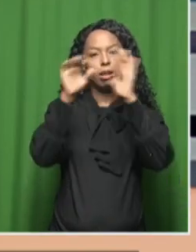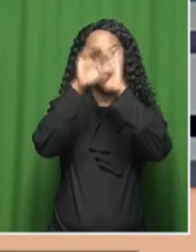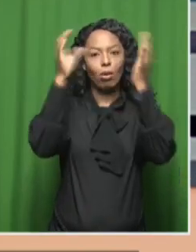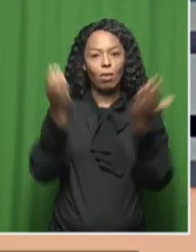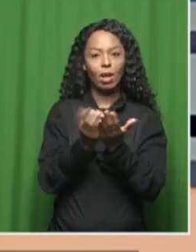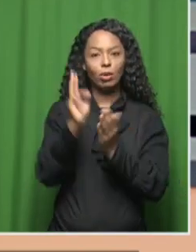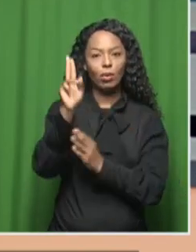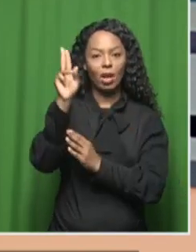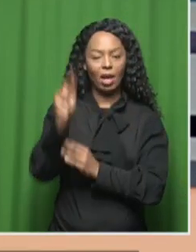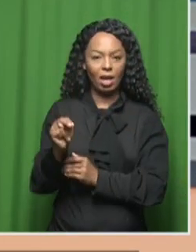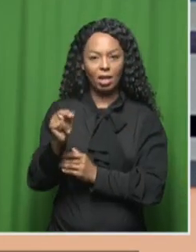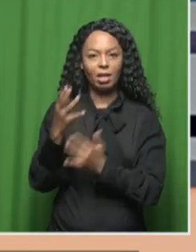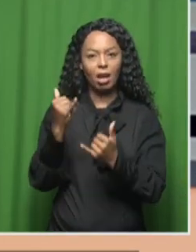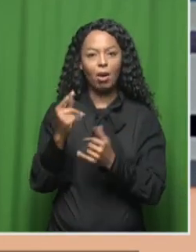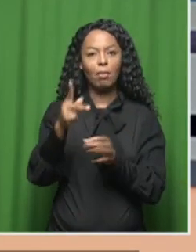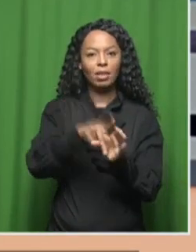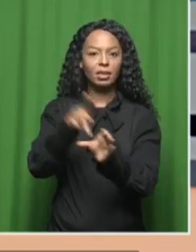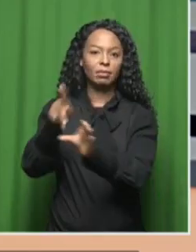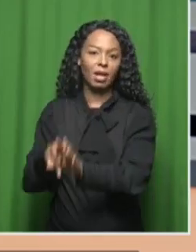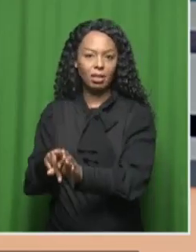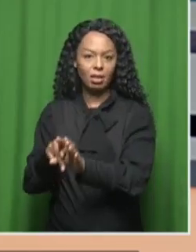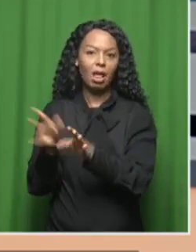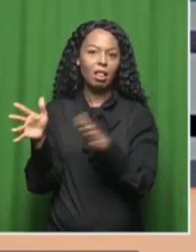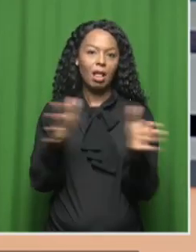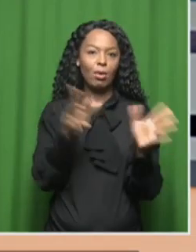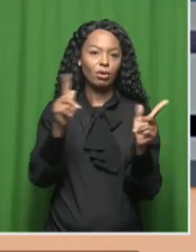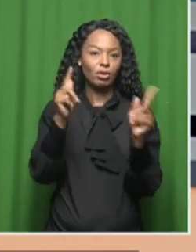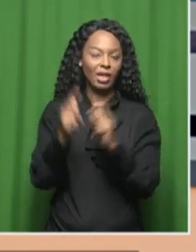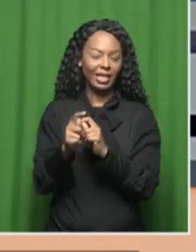Nations Climate Change Conference in